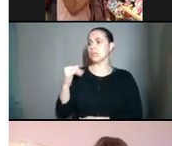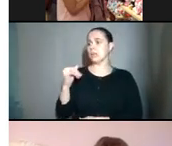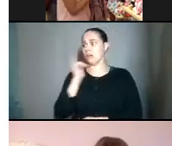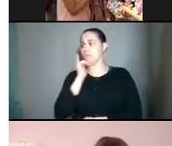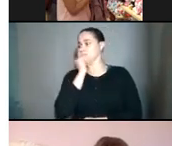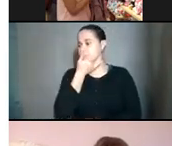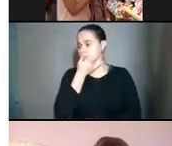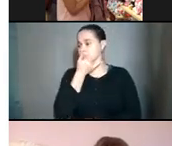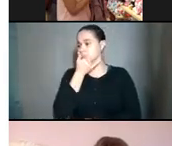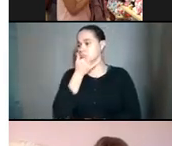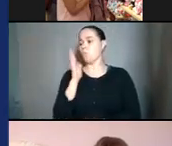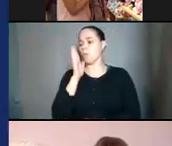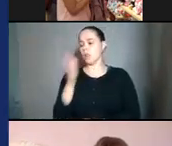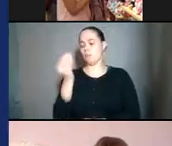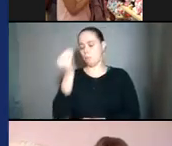experiences.